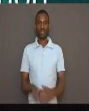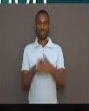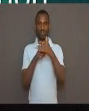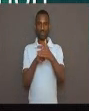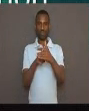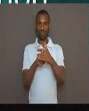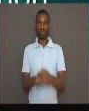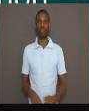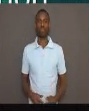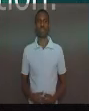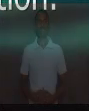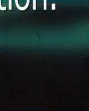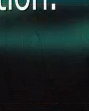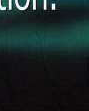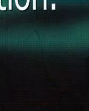Begin.